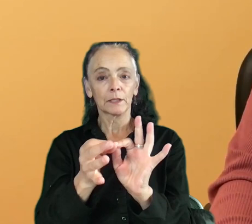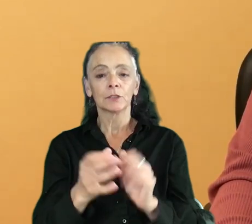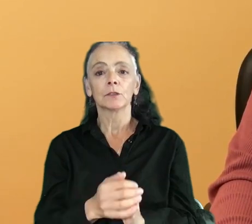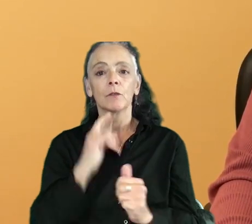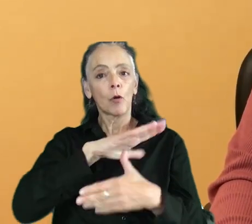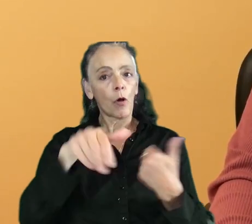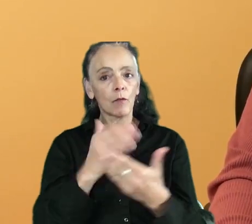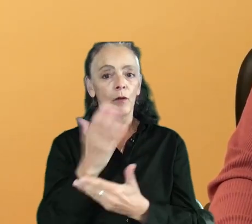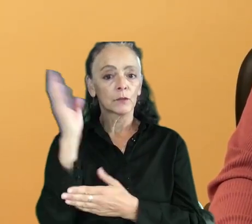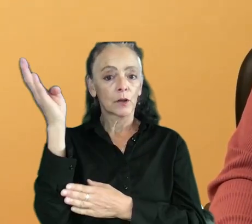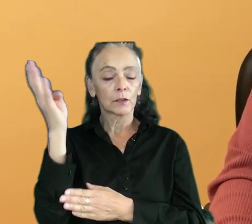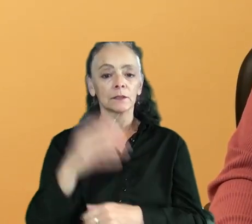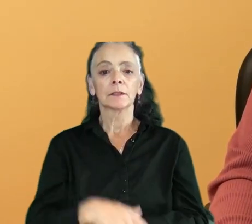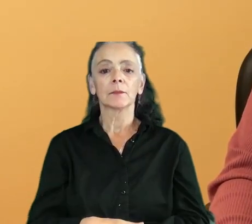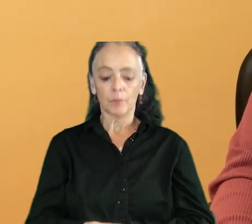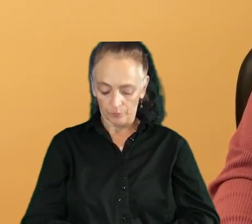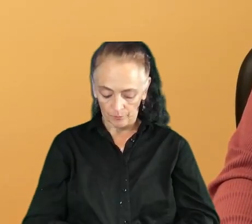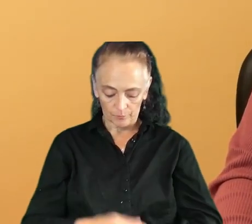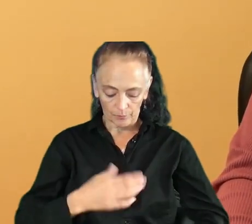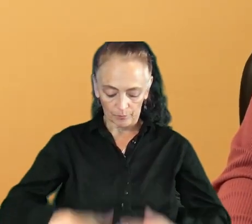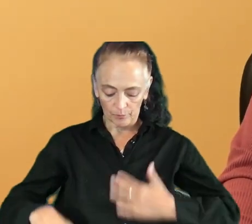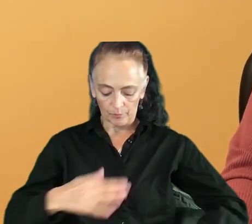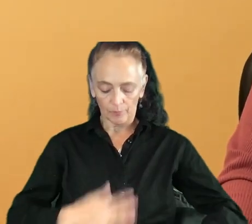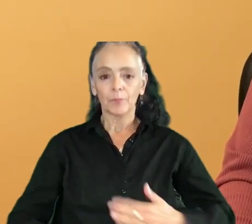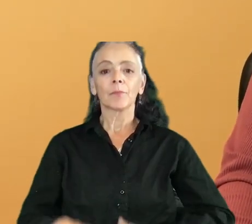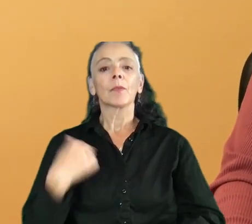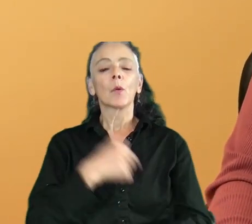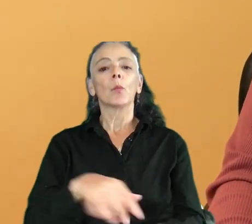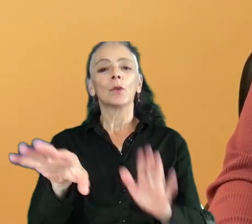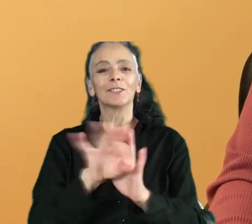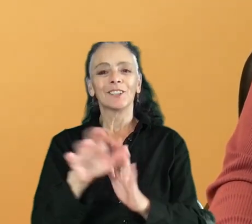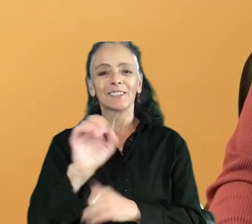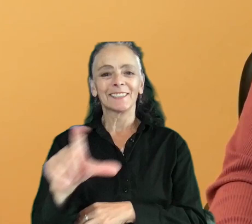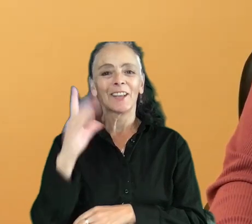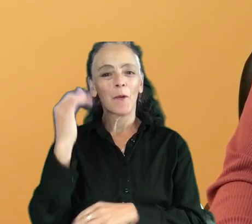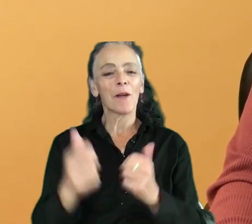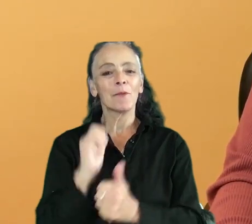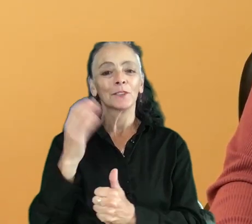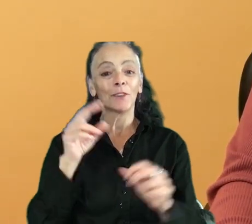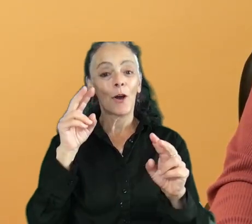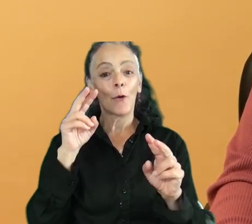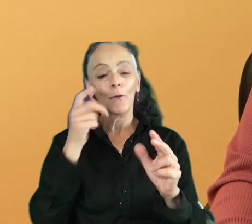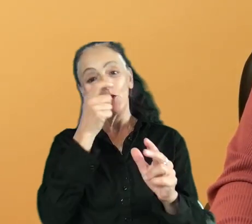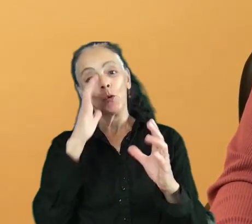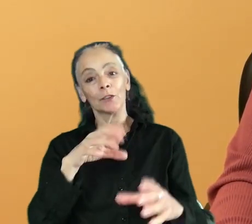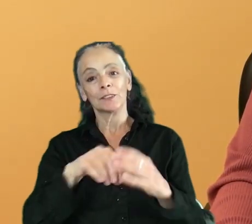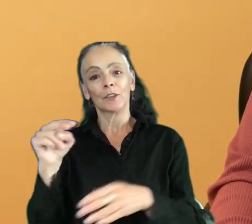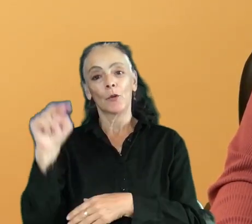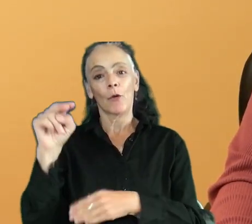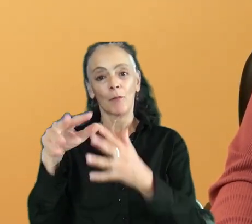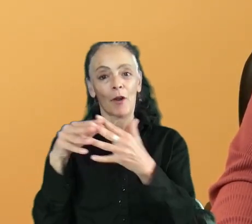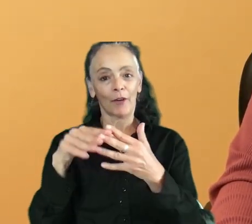talks we chose asl as most of our viewers are in north america but we do hope that the